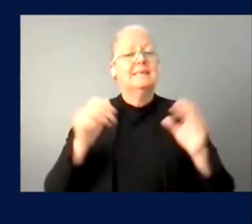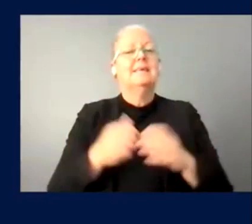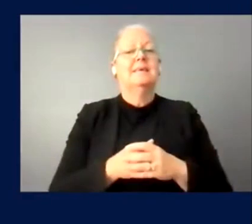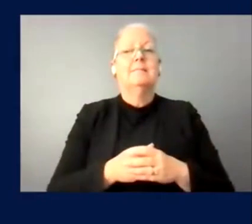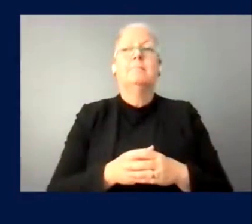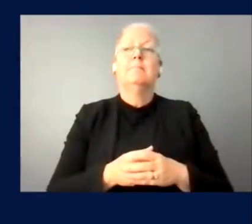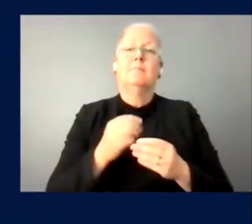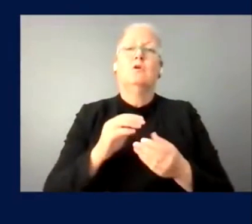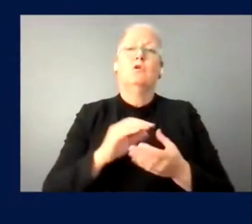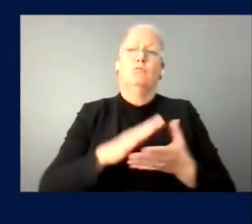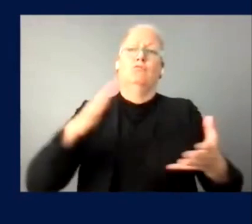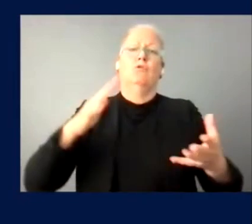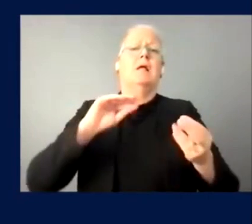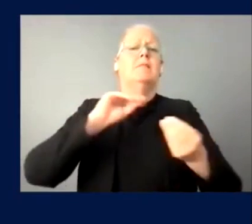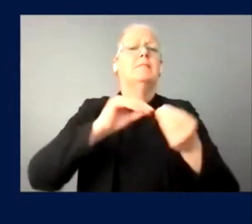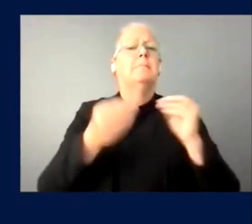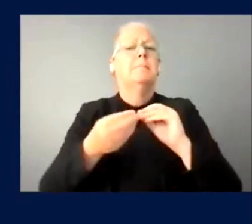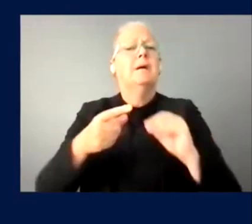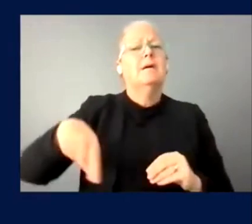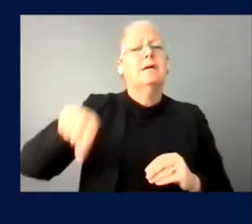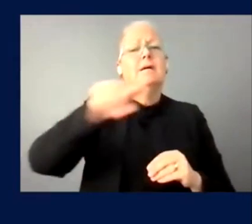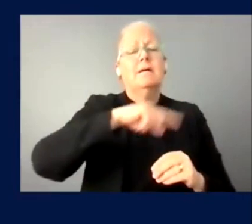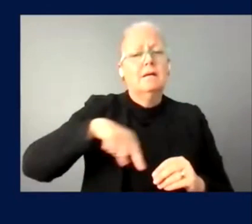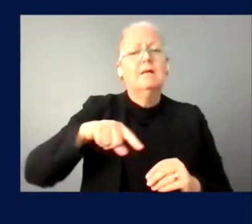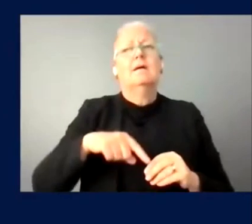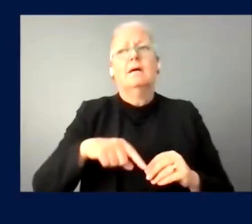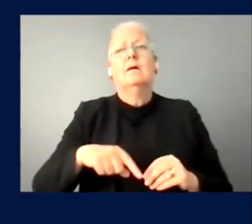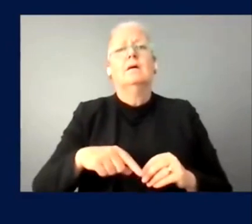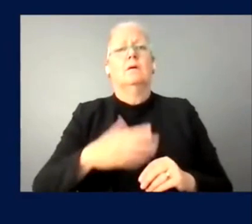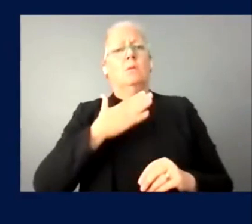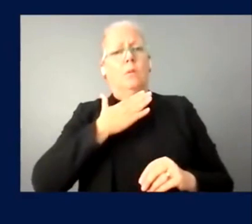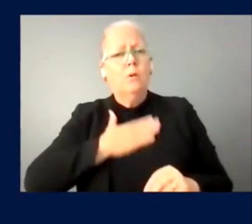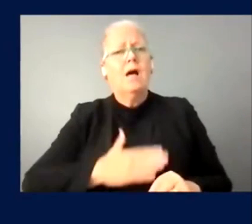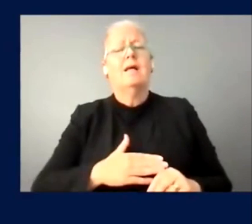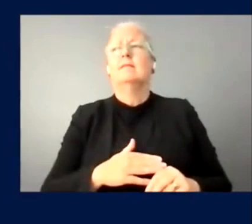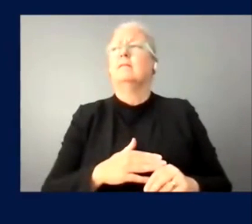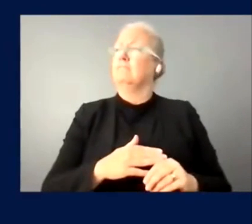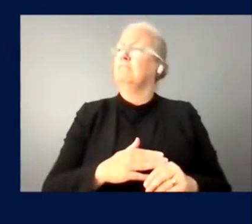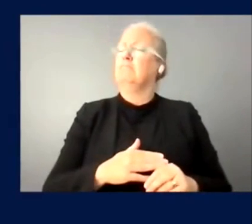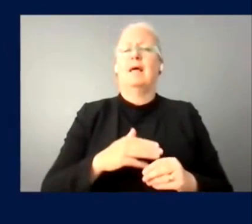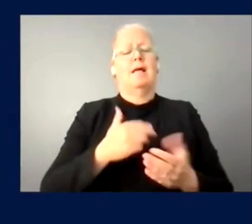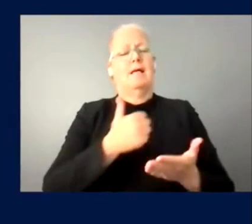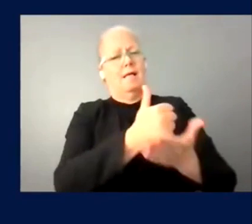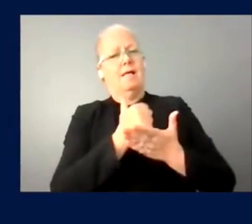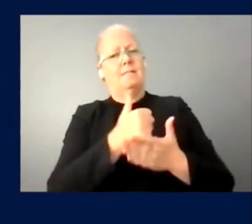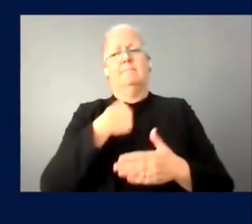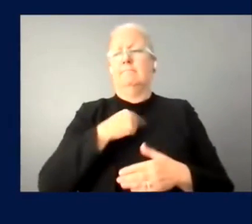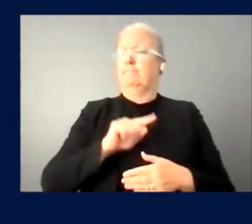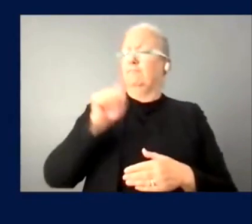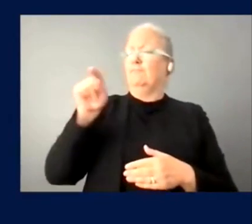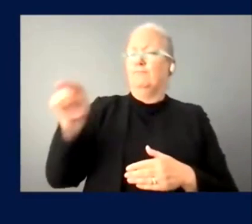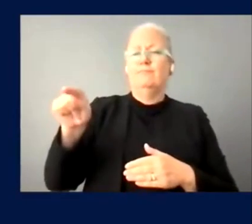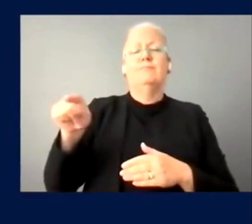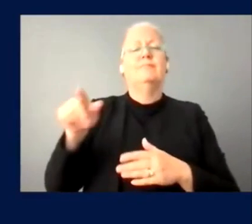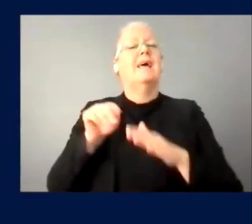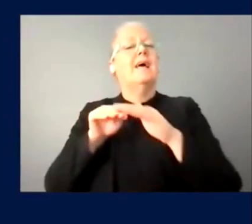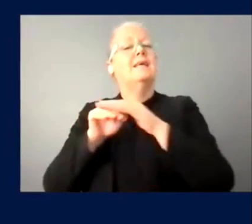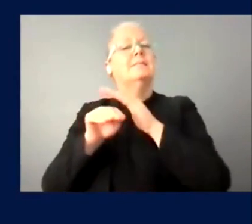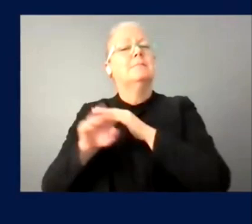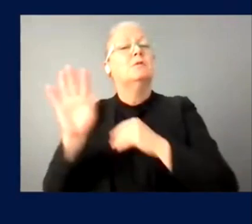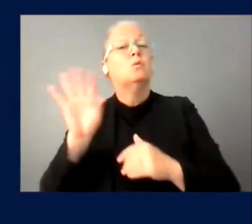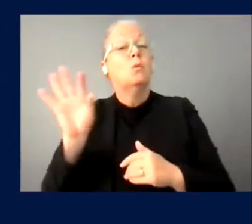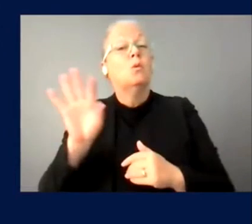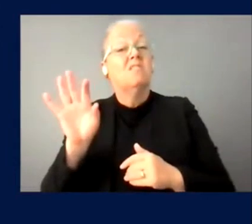do benefit from access to wheelchair accessible toilets. In fact, over half of the people in the survey would use a wheelchair